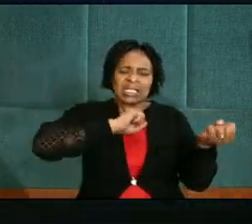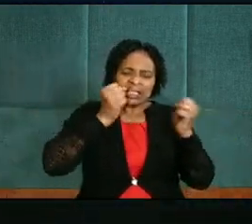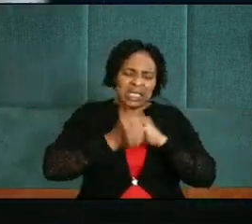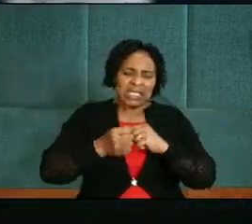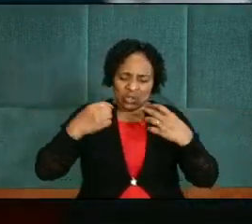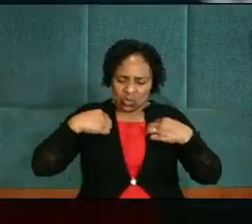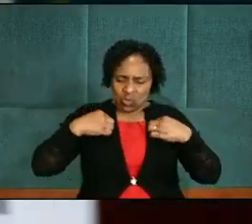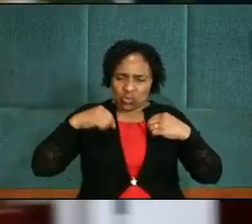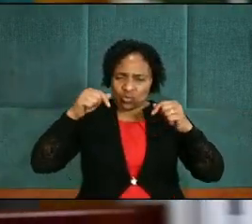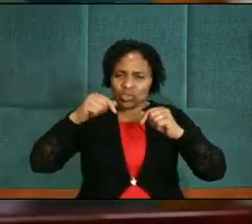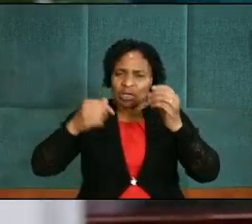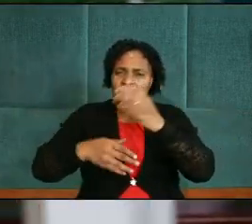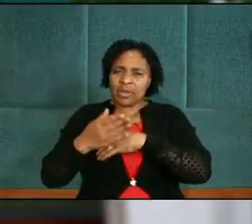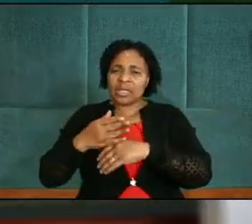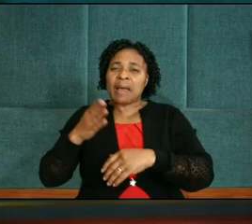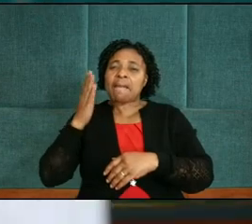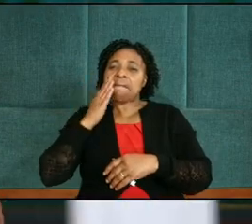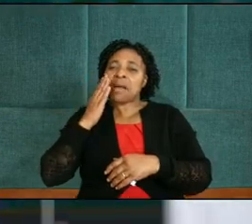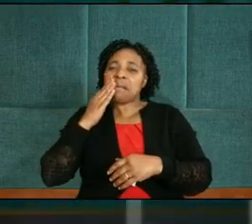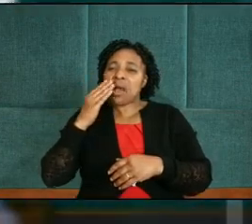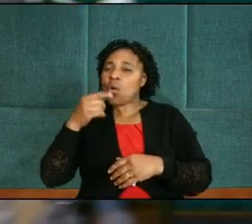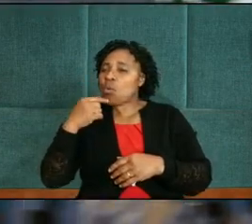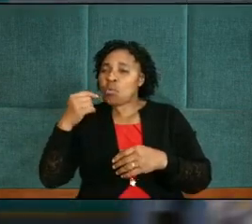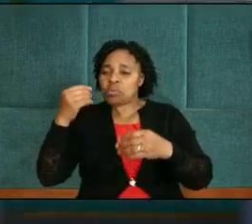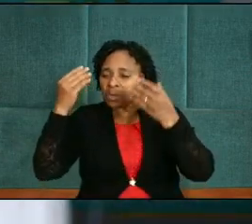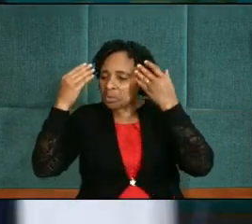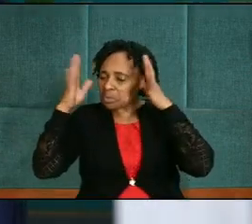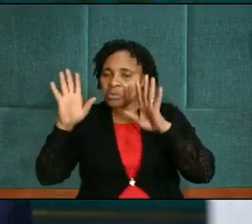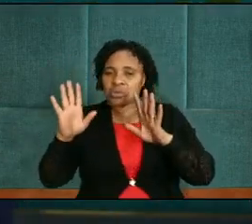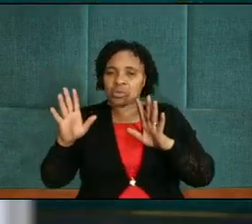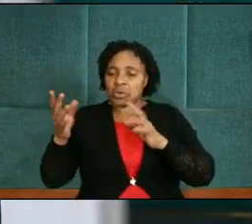morning. The mama who don't know where dinner is coming from.